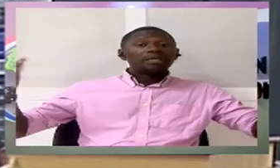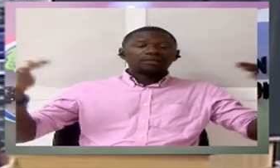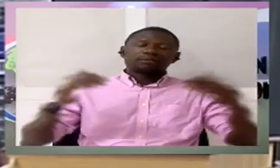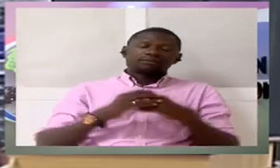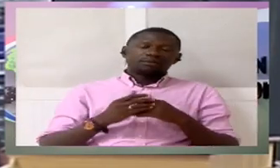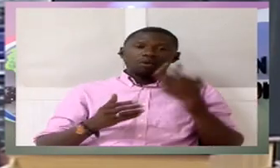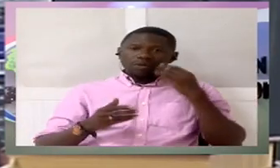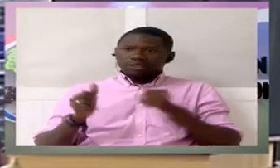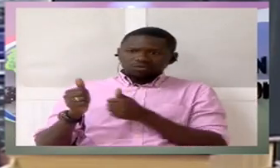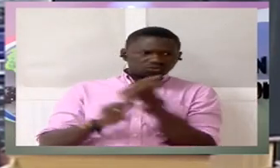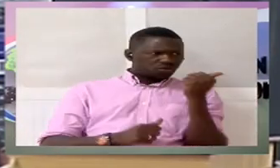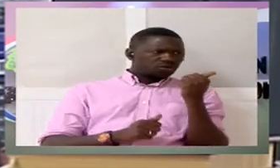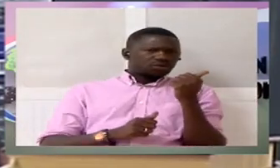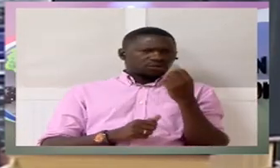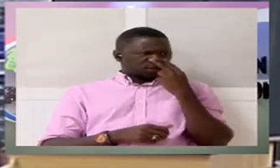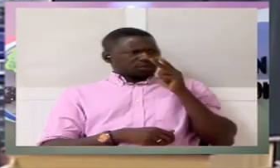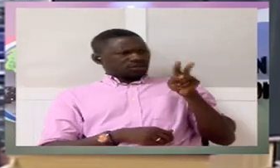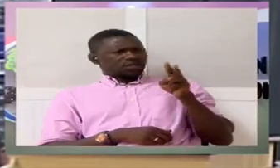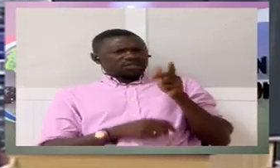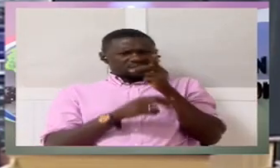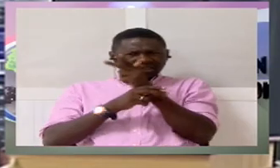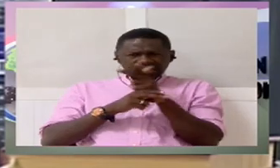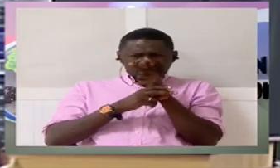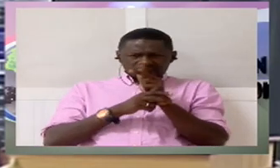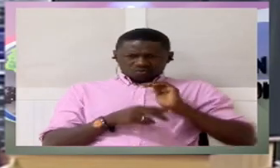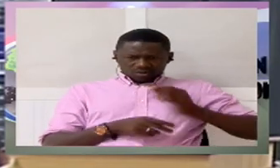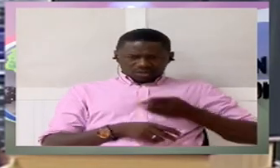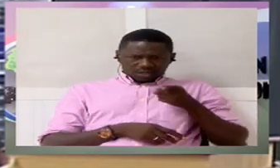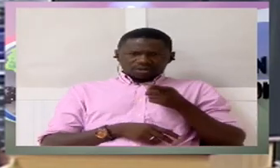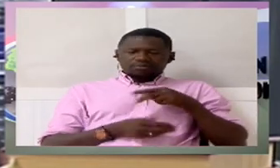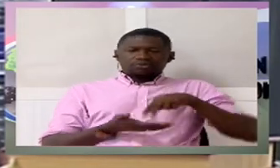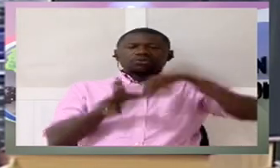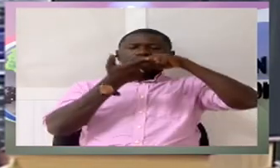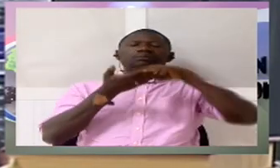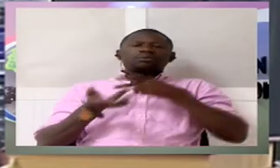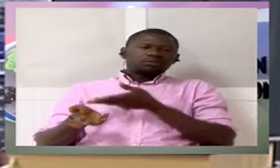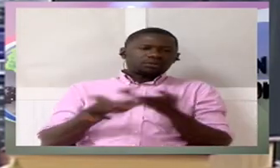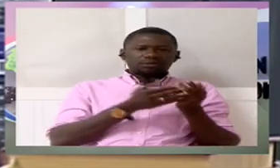But when I turned and I saw Sana there, I got up and went.